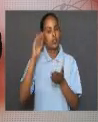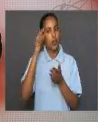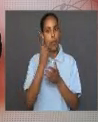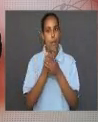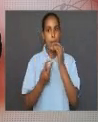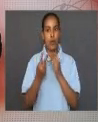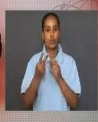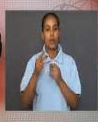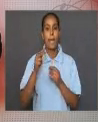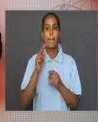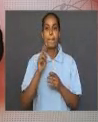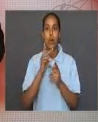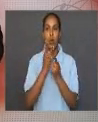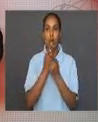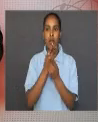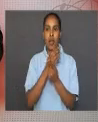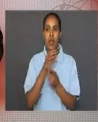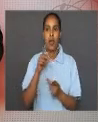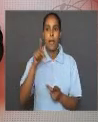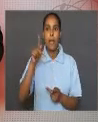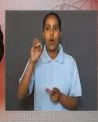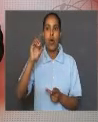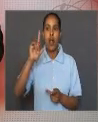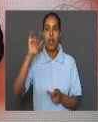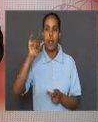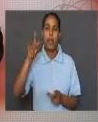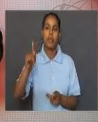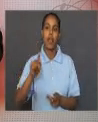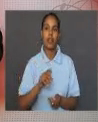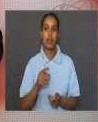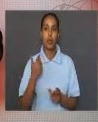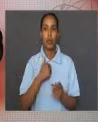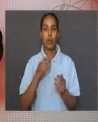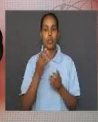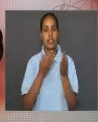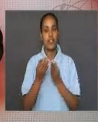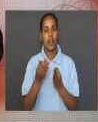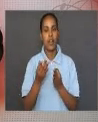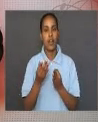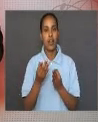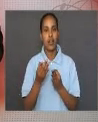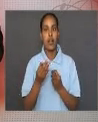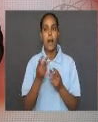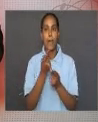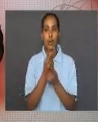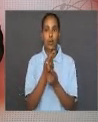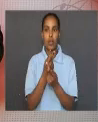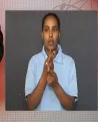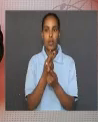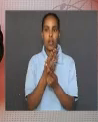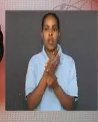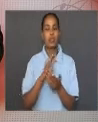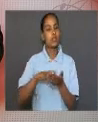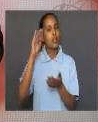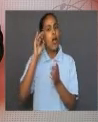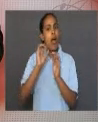both proteins and polypeptides. We will define a protein and